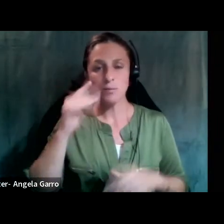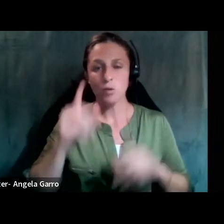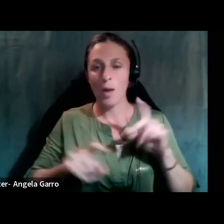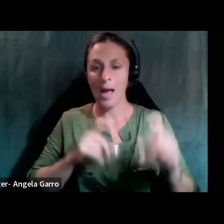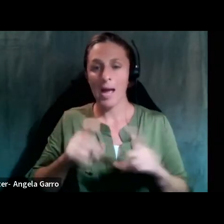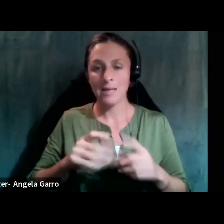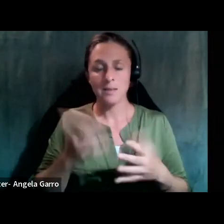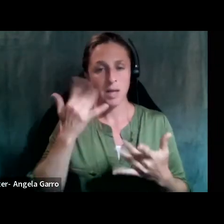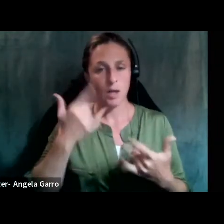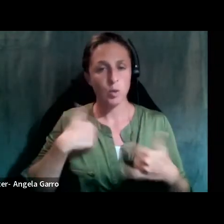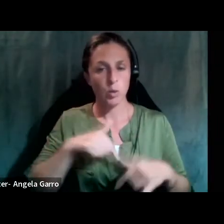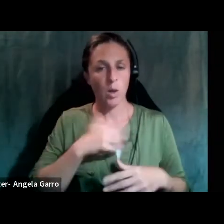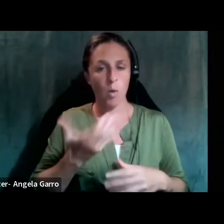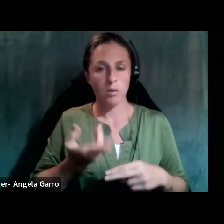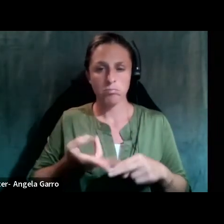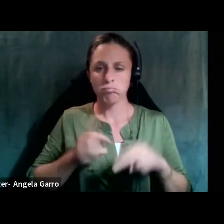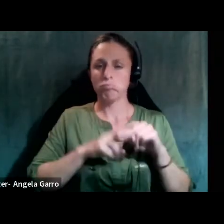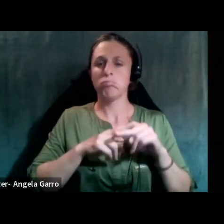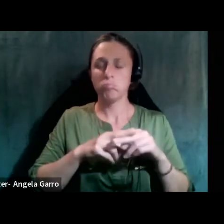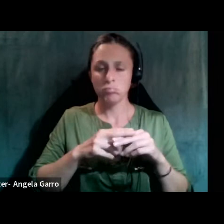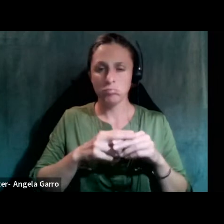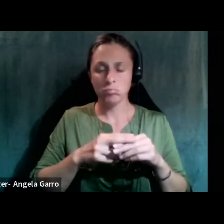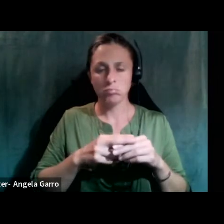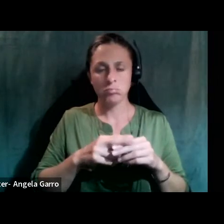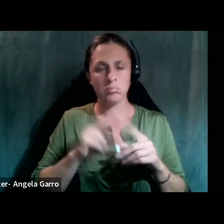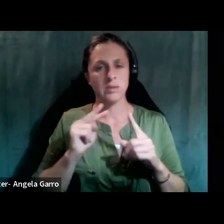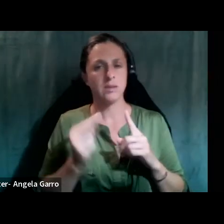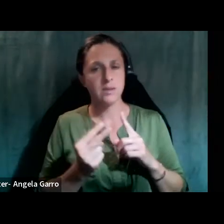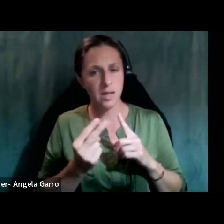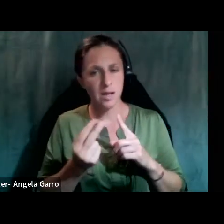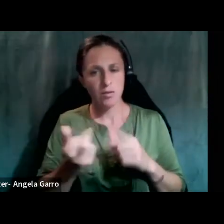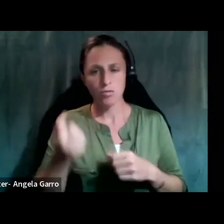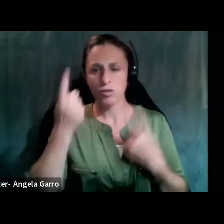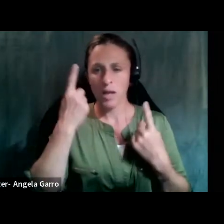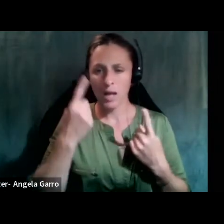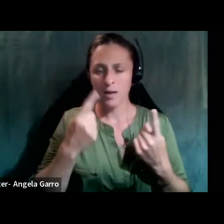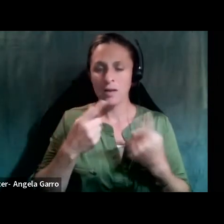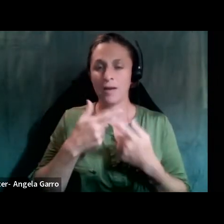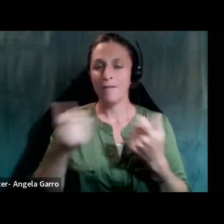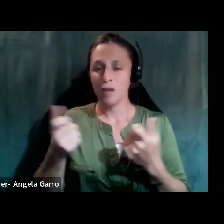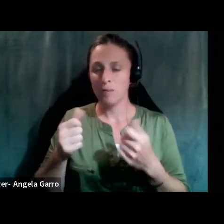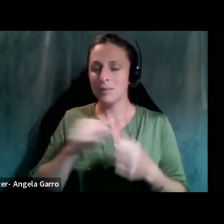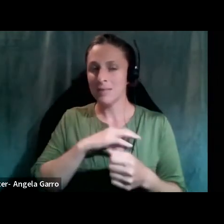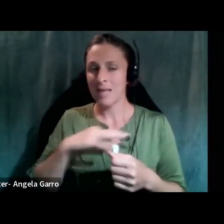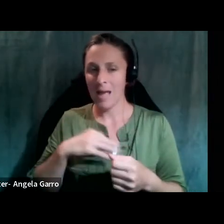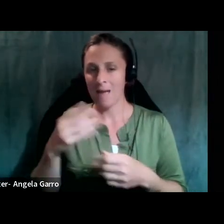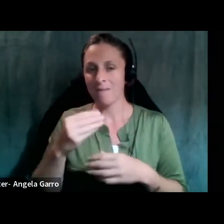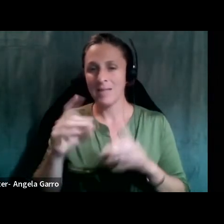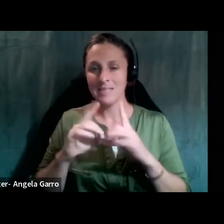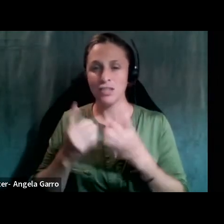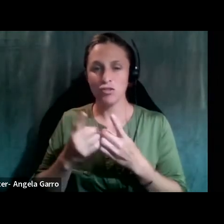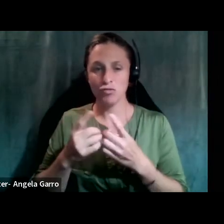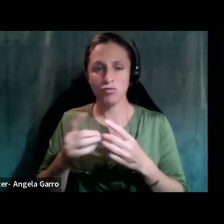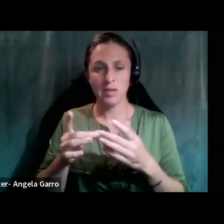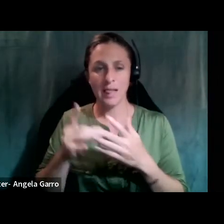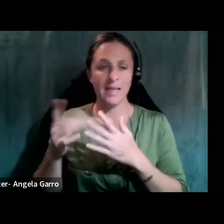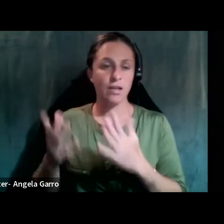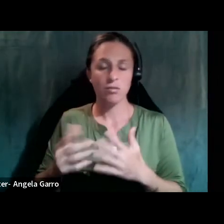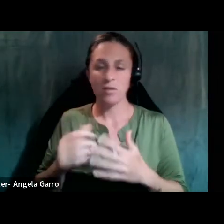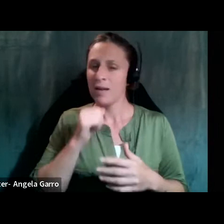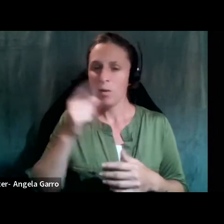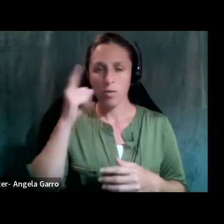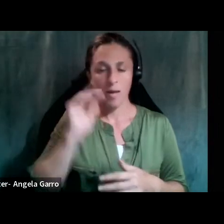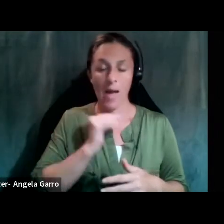gain understanding, insight, understanding from staff and from the district leaders. I don't think our questioning is because of mistrust.